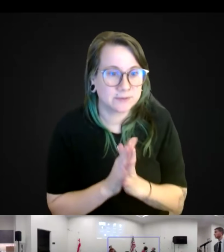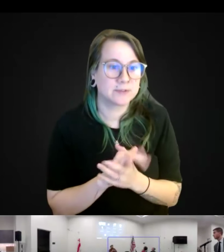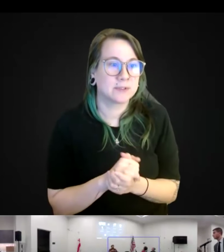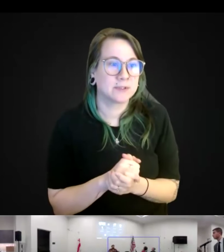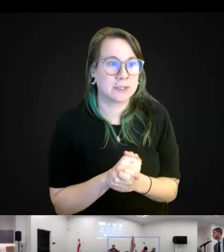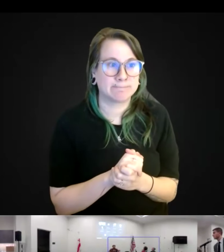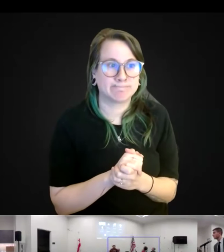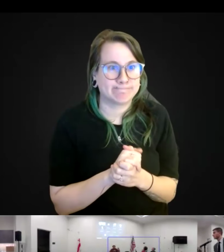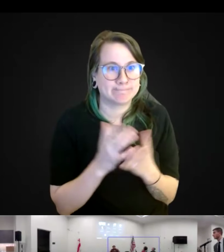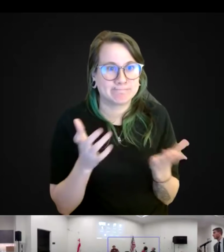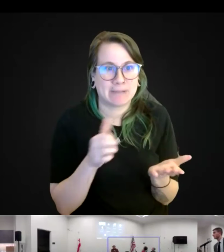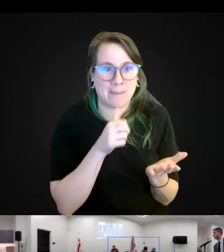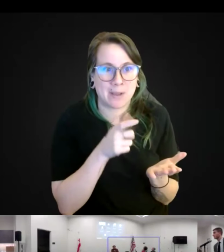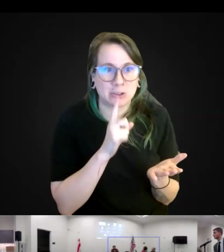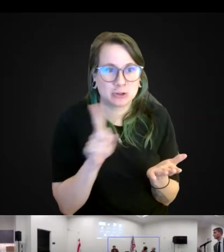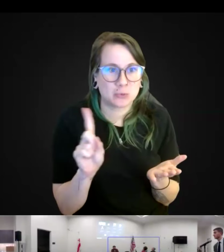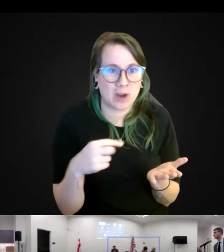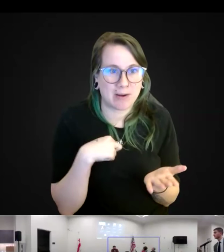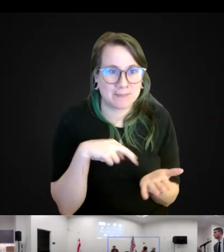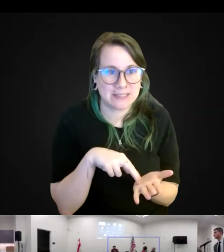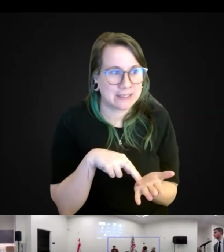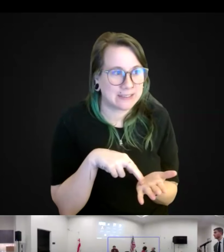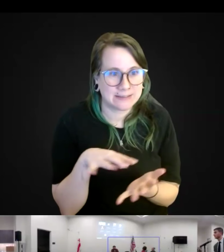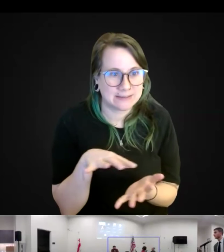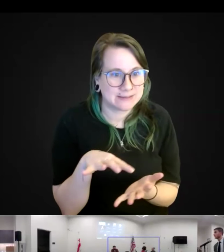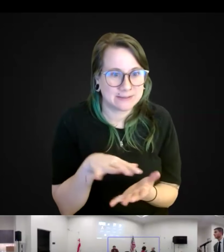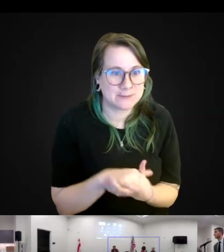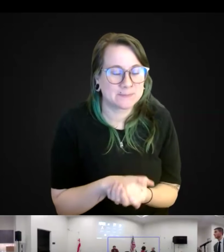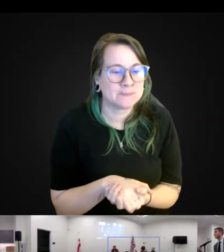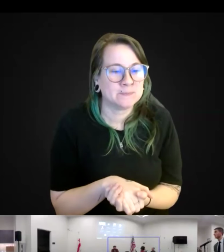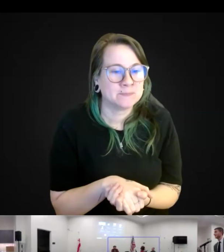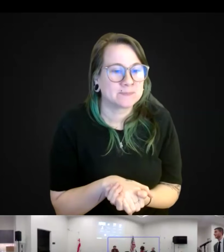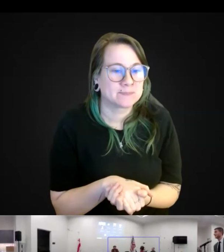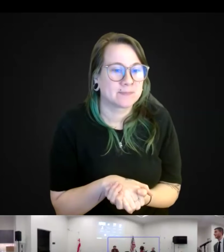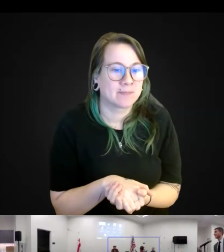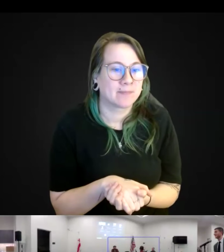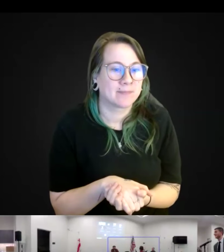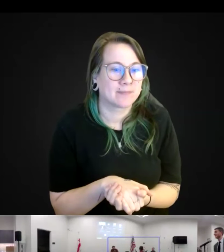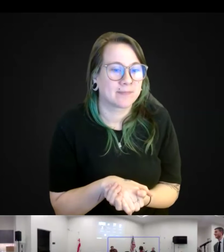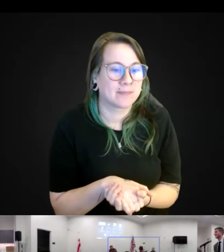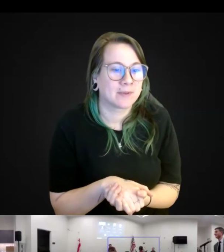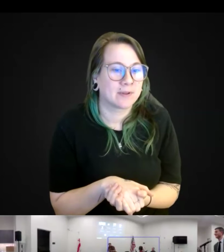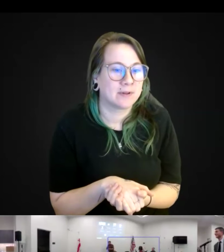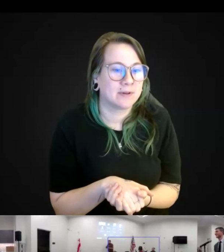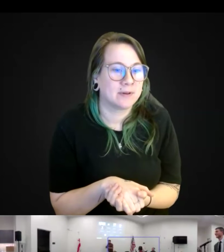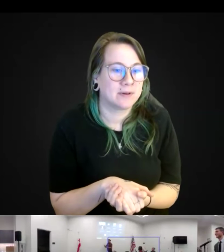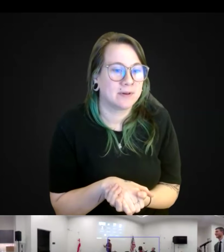I can't tell from where I You can stand. stand right here. Actually,